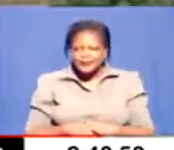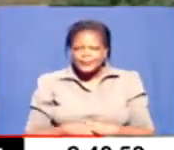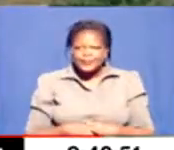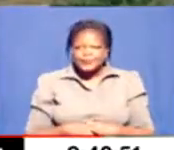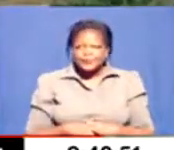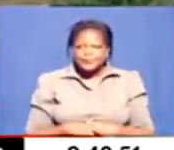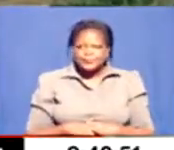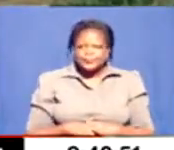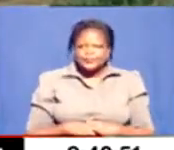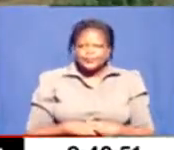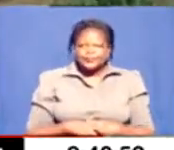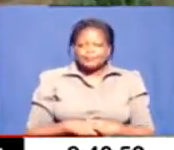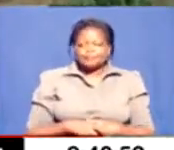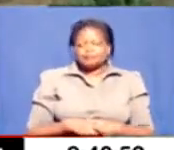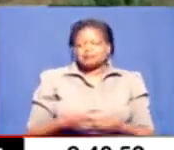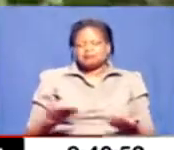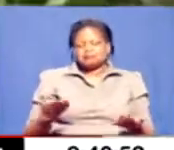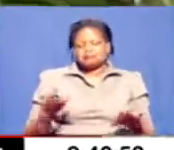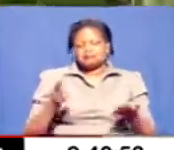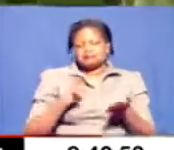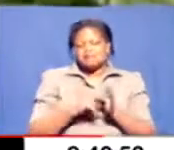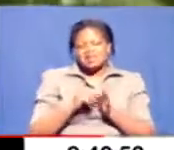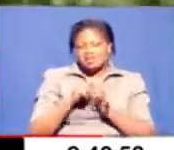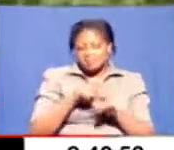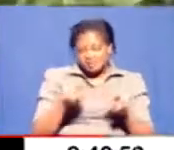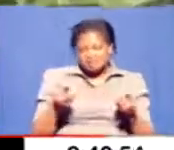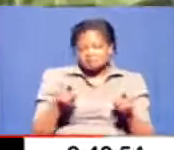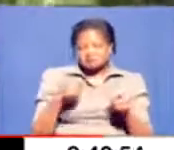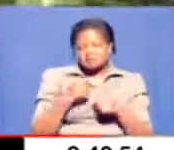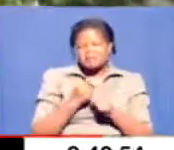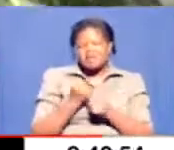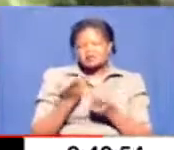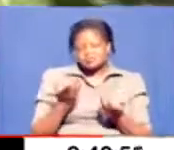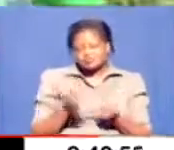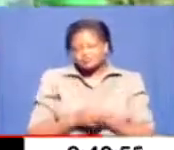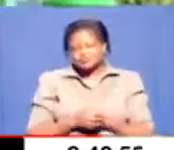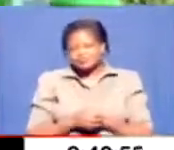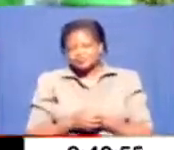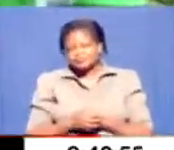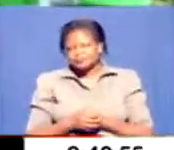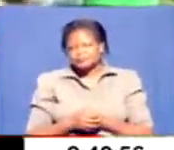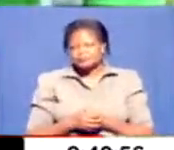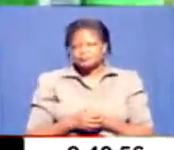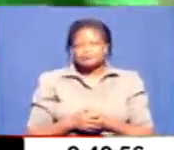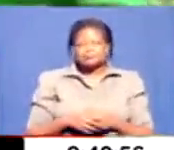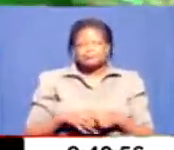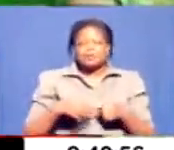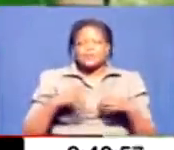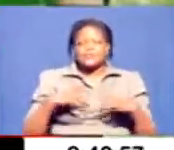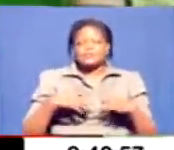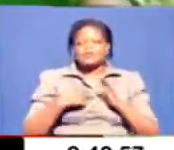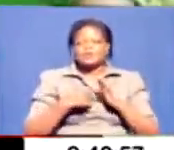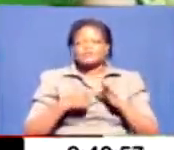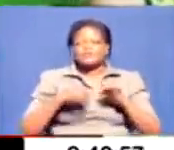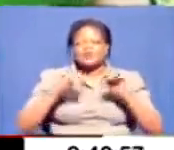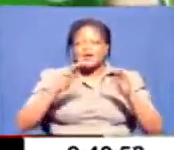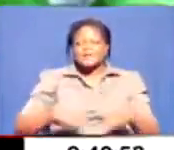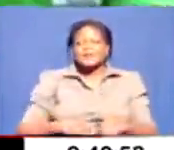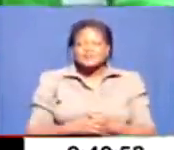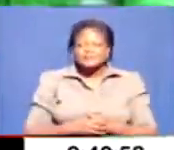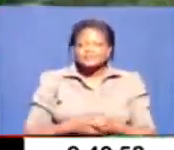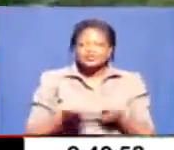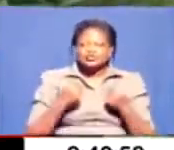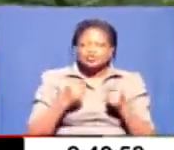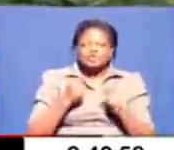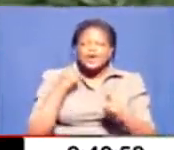These reasons make for grim realizations, and especially for an avid farmer like Peter Chacha, who besides trying to impact his